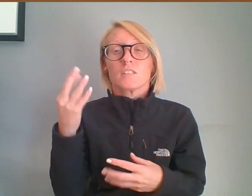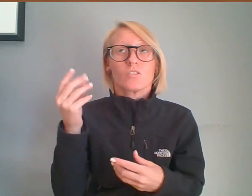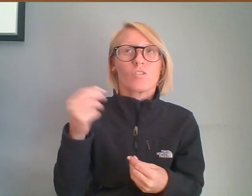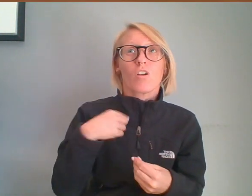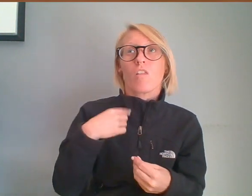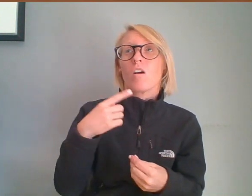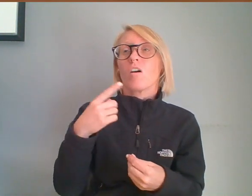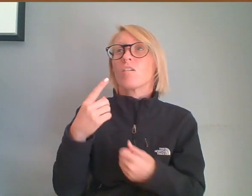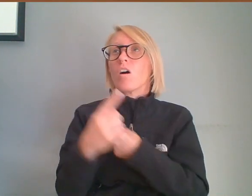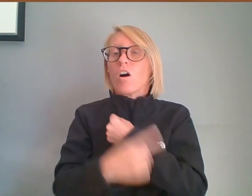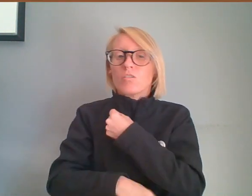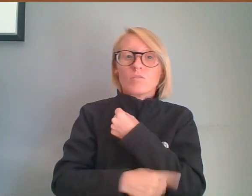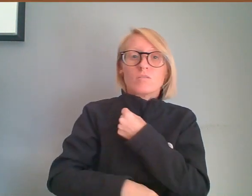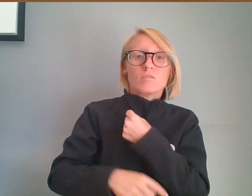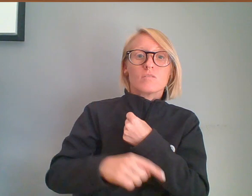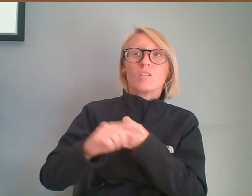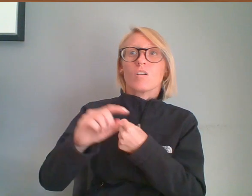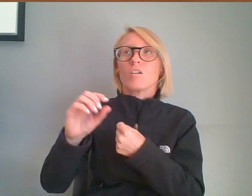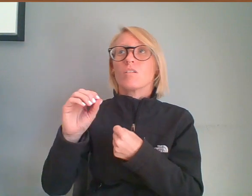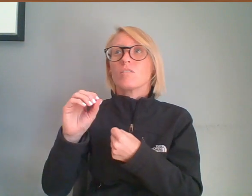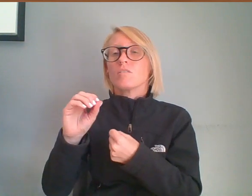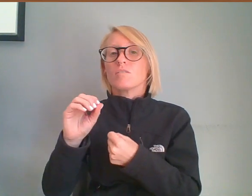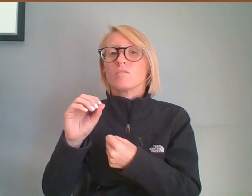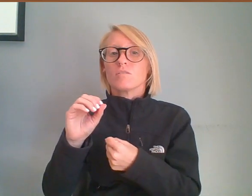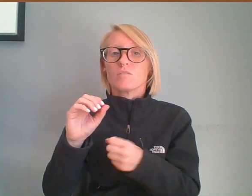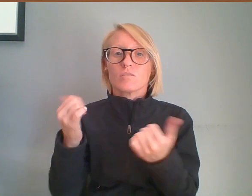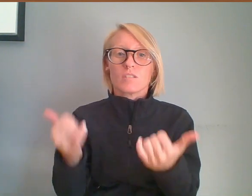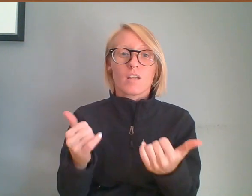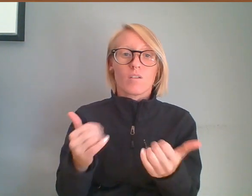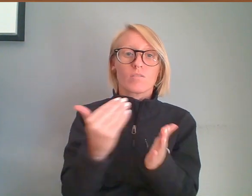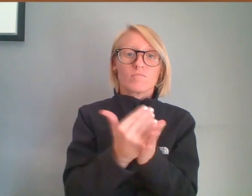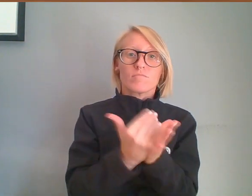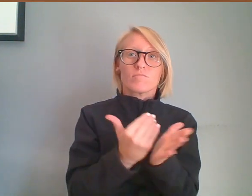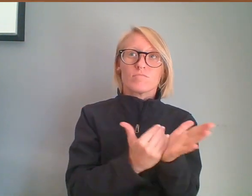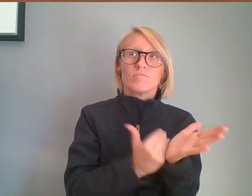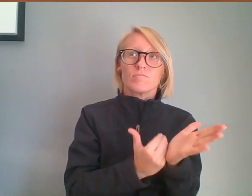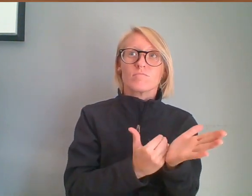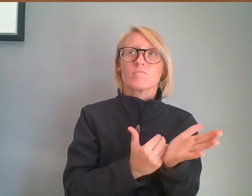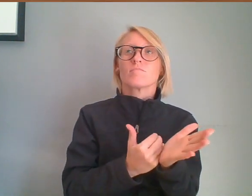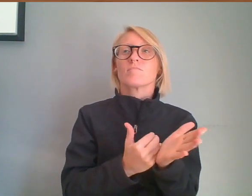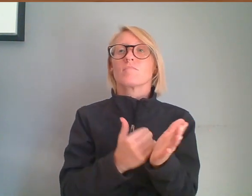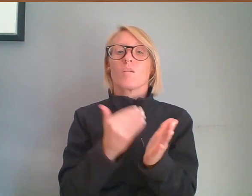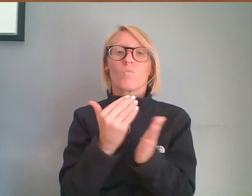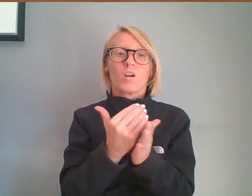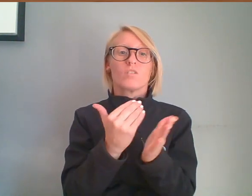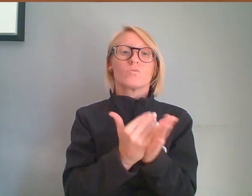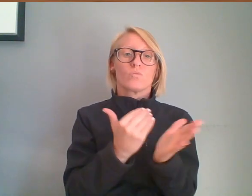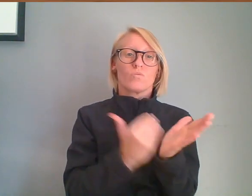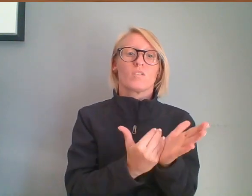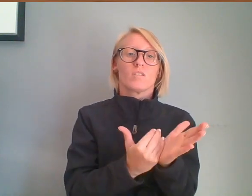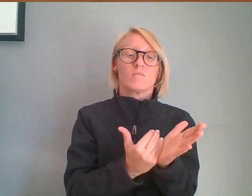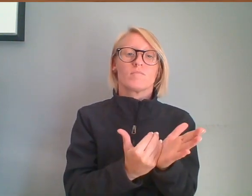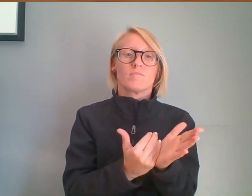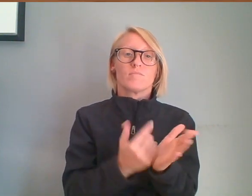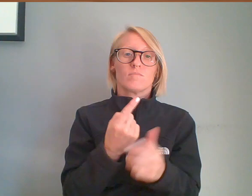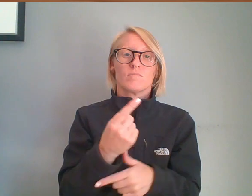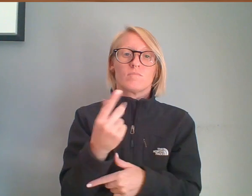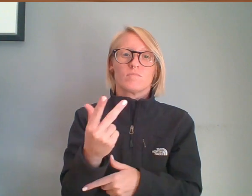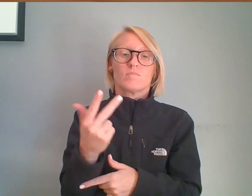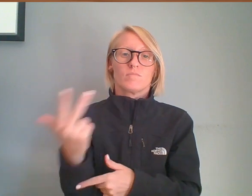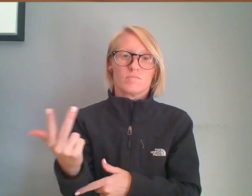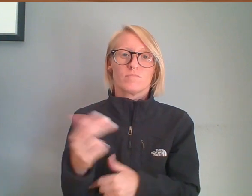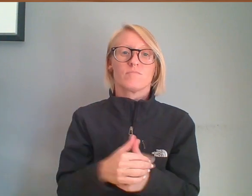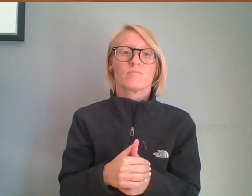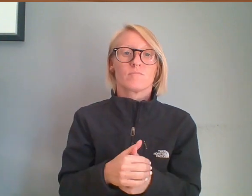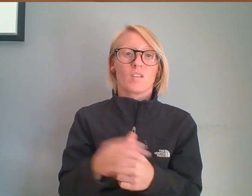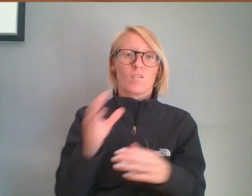or "Today we're going to cover step 1, step 2, step 3. That's very distancing language. To be more conversational, use